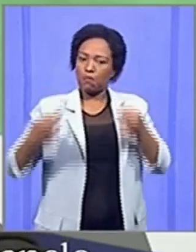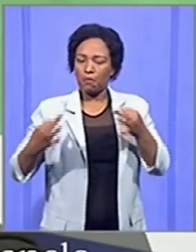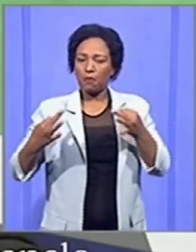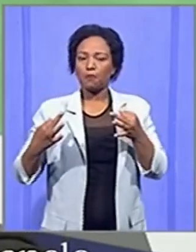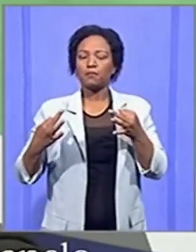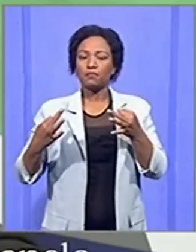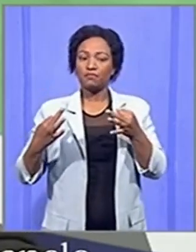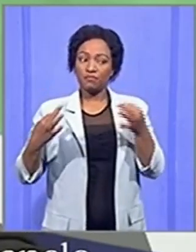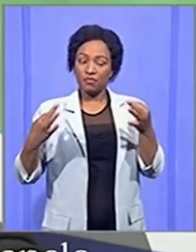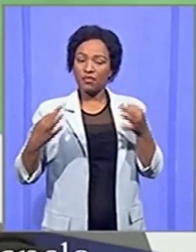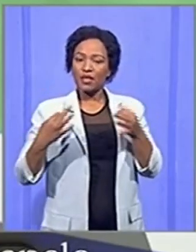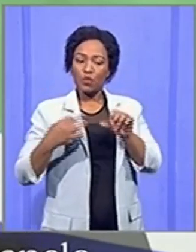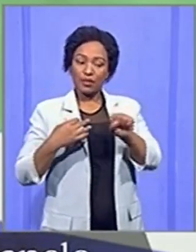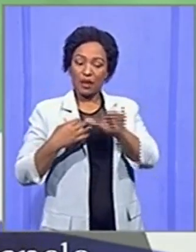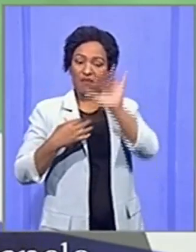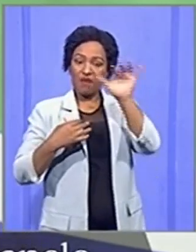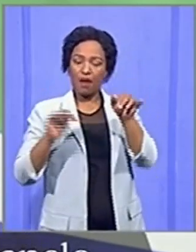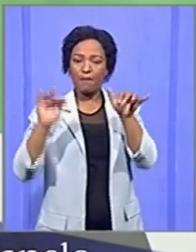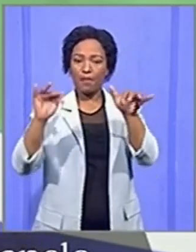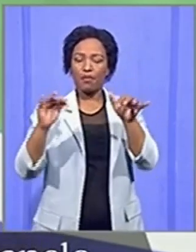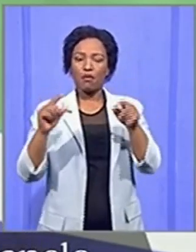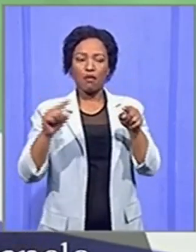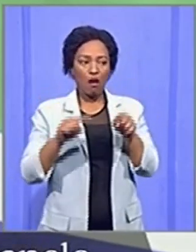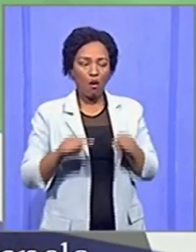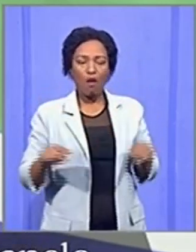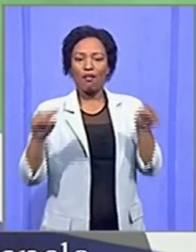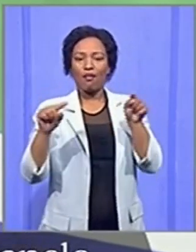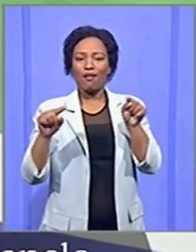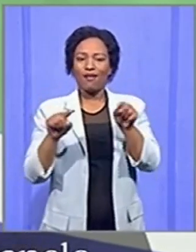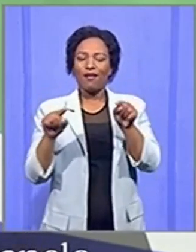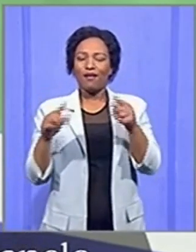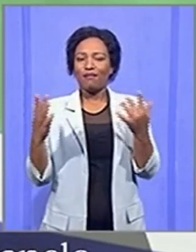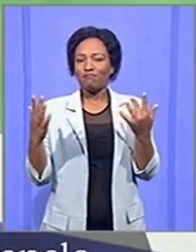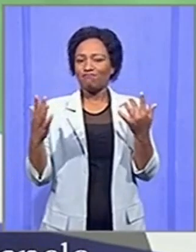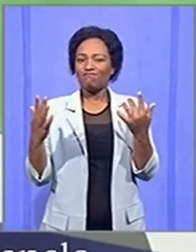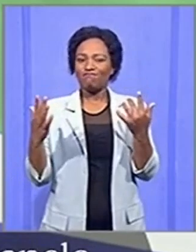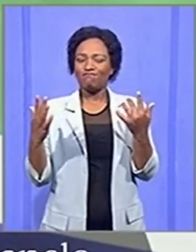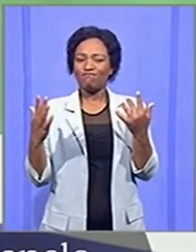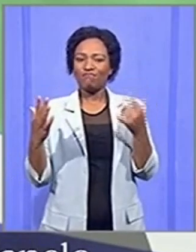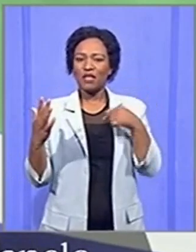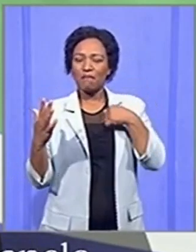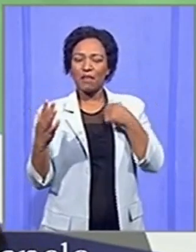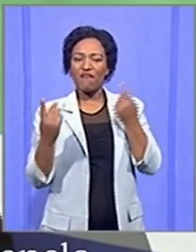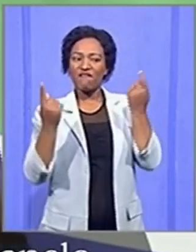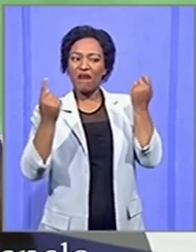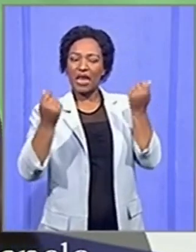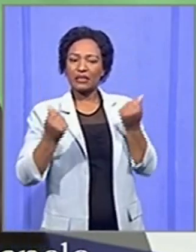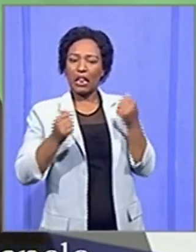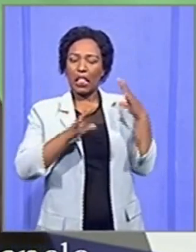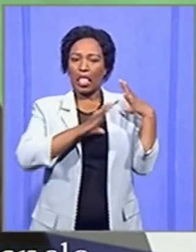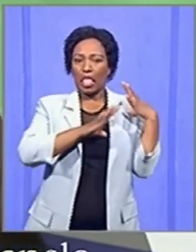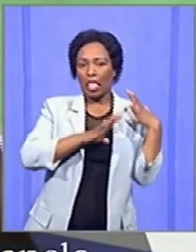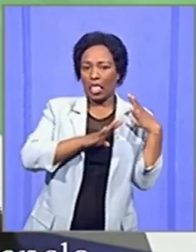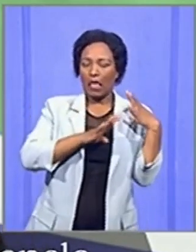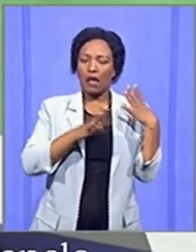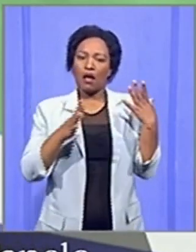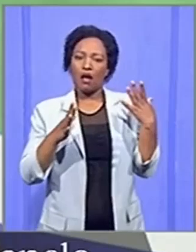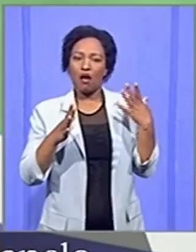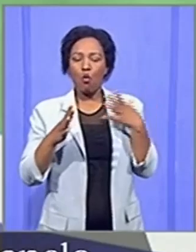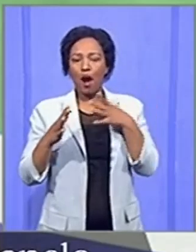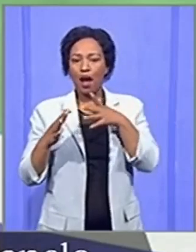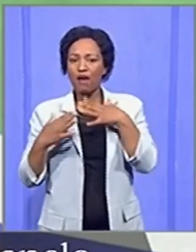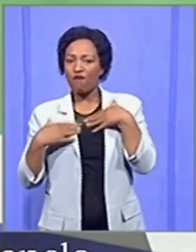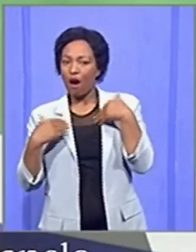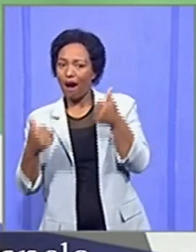a society where no individual must bear an untenable financial burden while